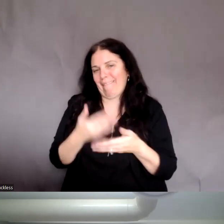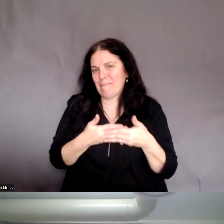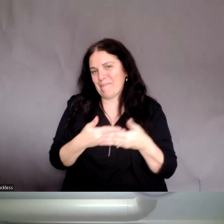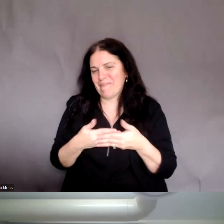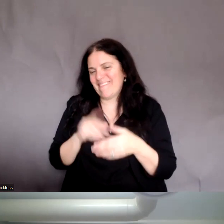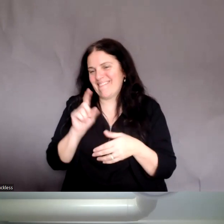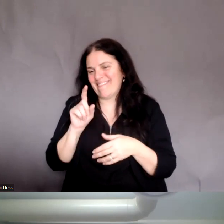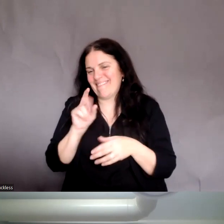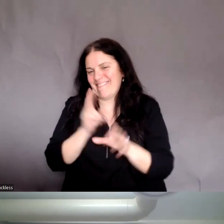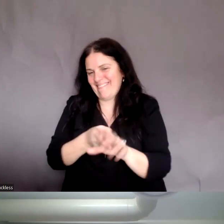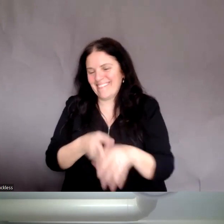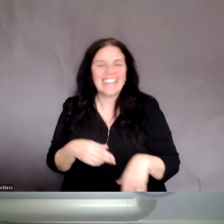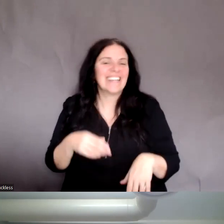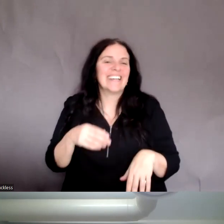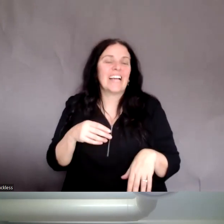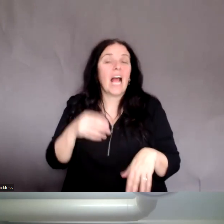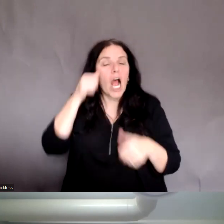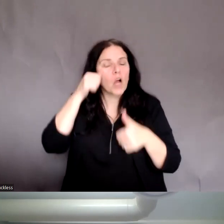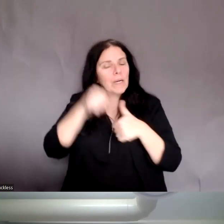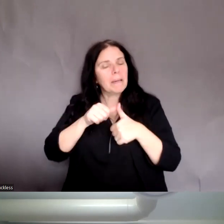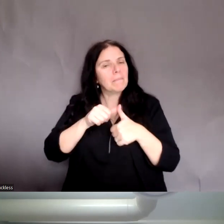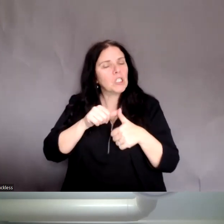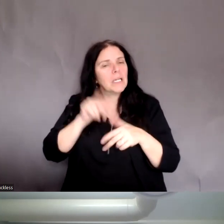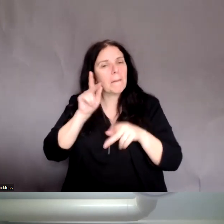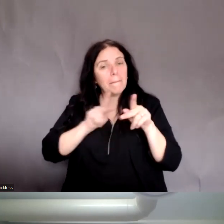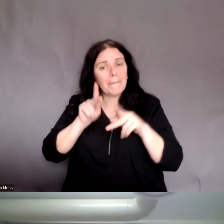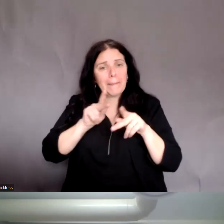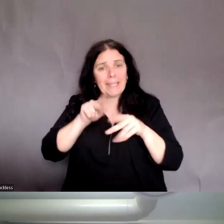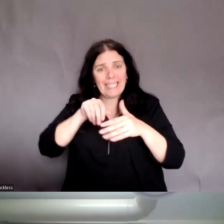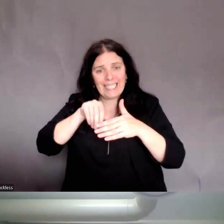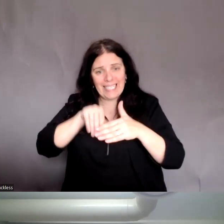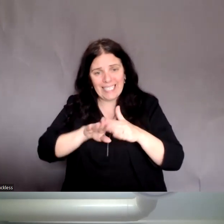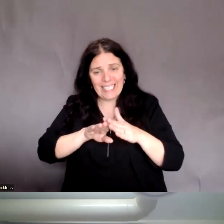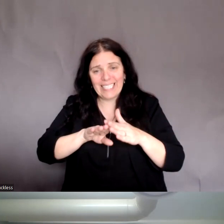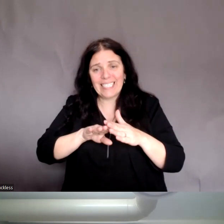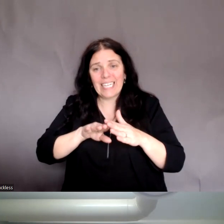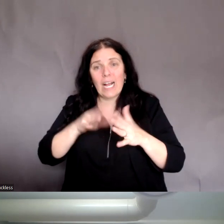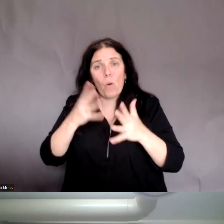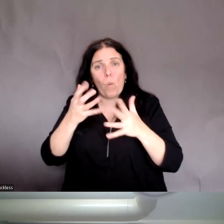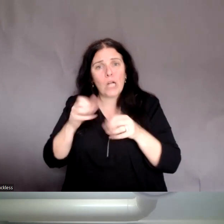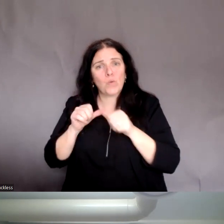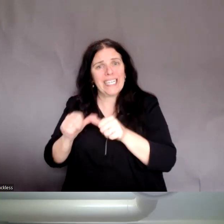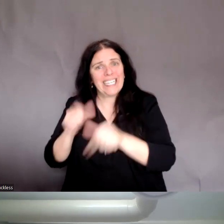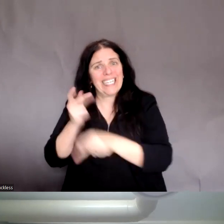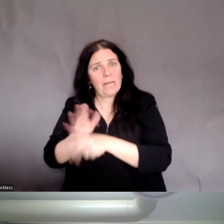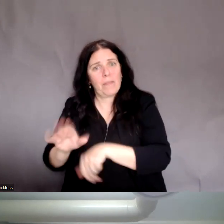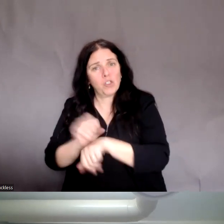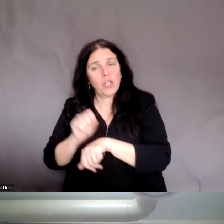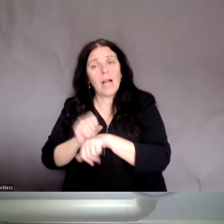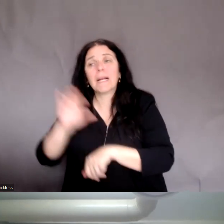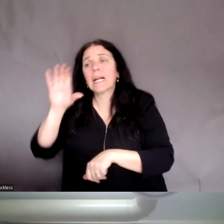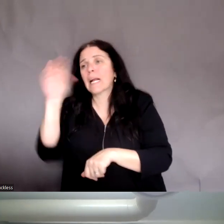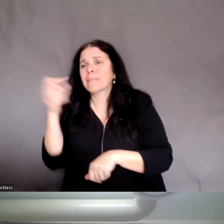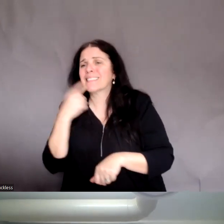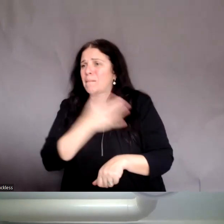I remember having people that would just come in the door to keep their job. I was asked by their employer to teach them to